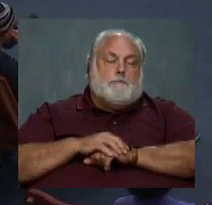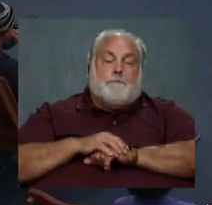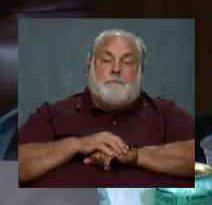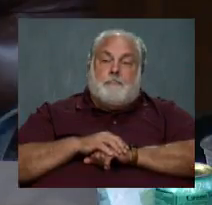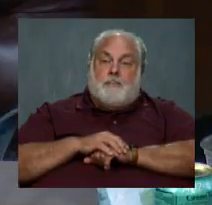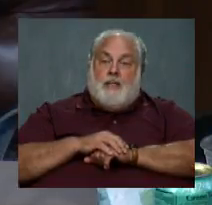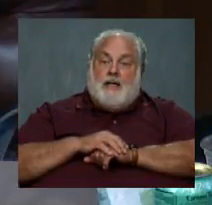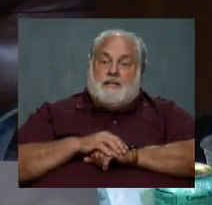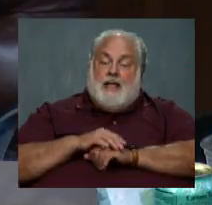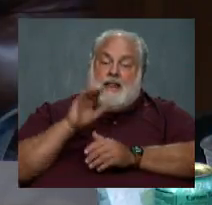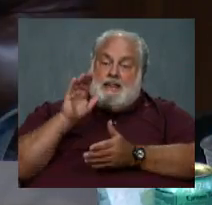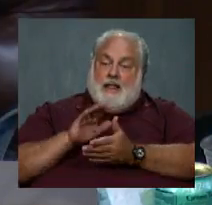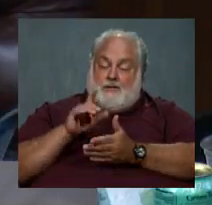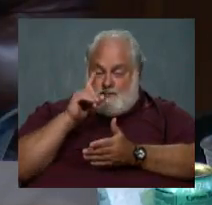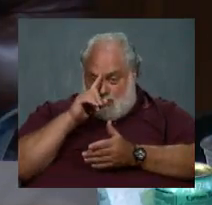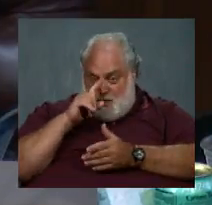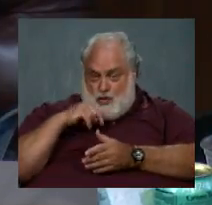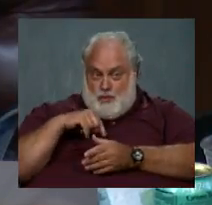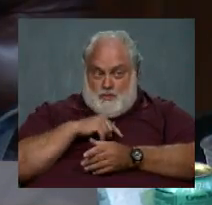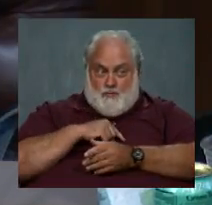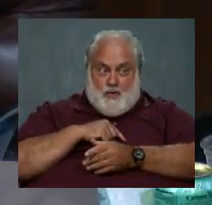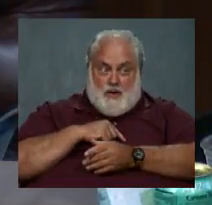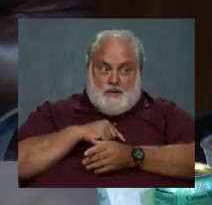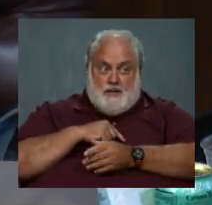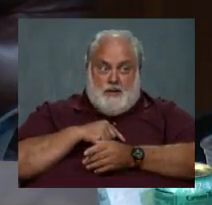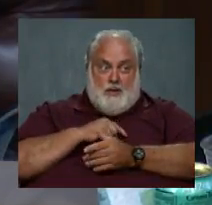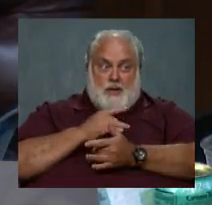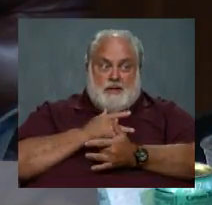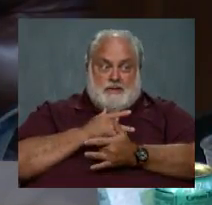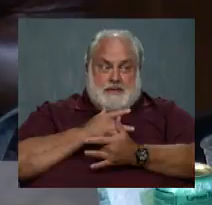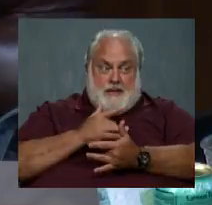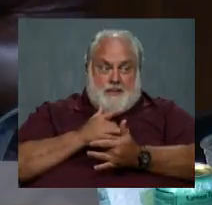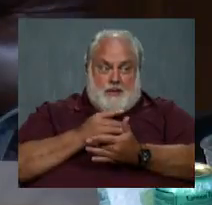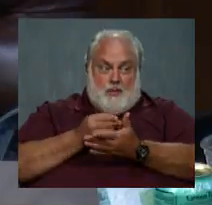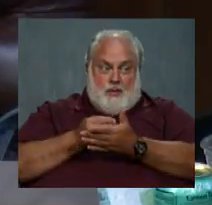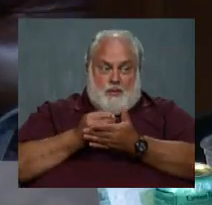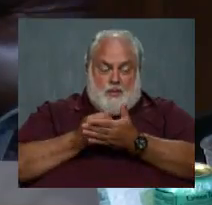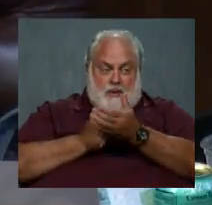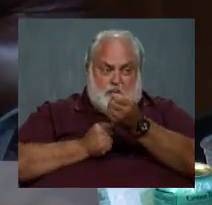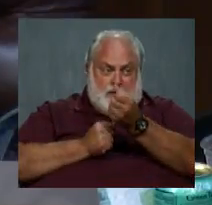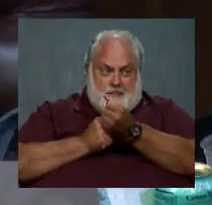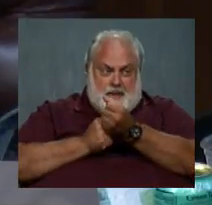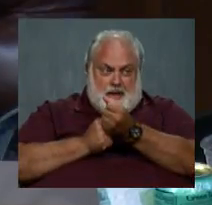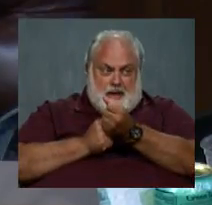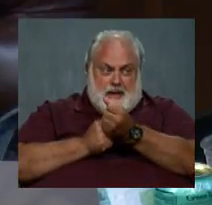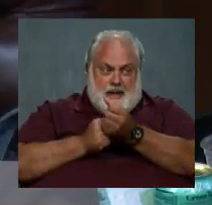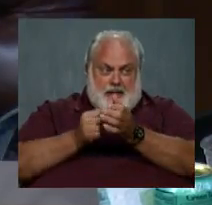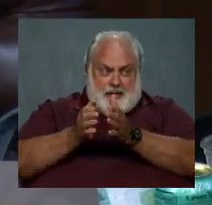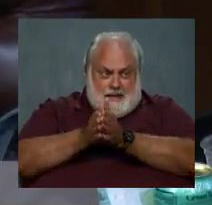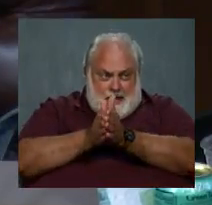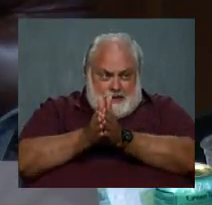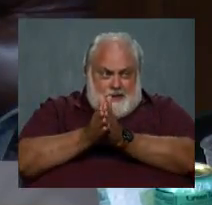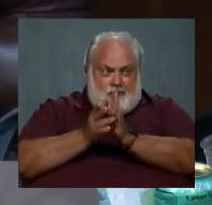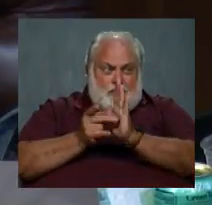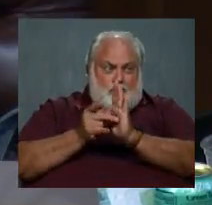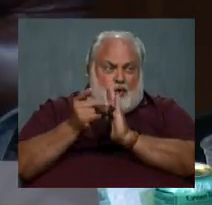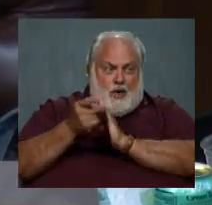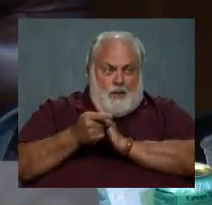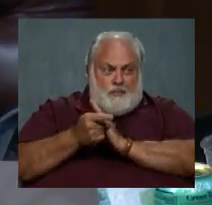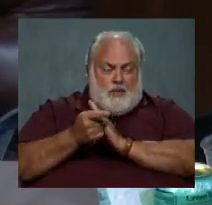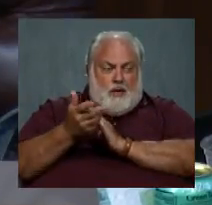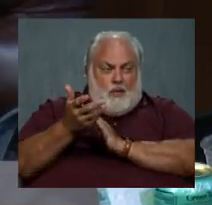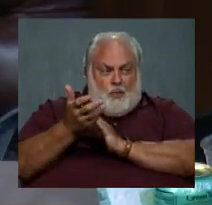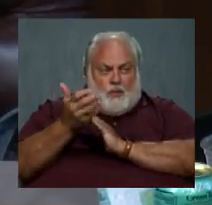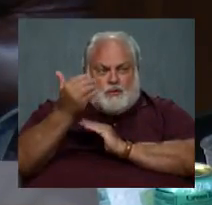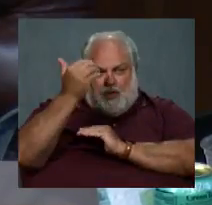but it's more for us up here. Typically, when we fund initiatives, any kind of programs, one of the things we want to do before